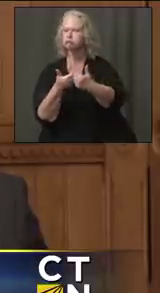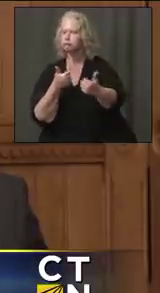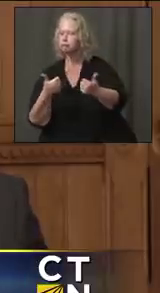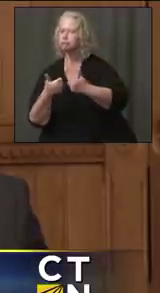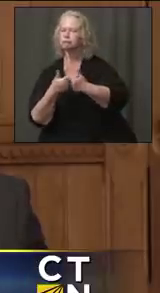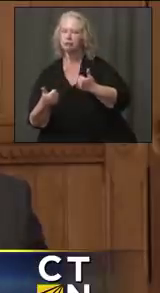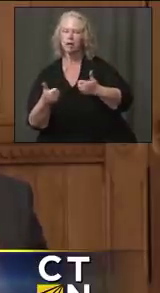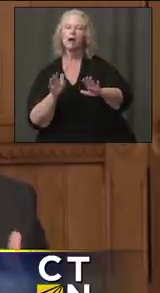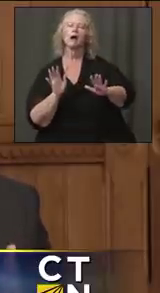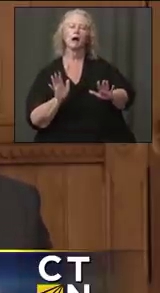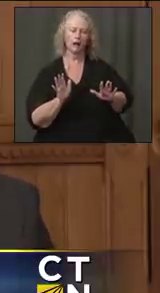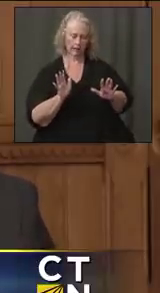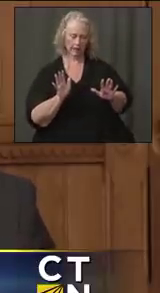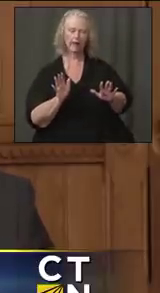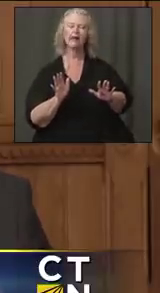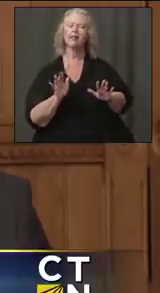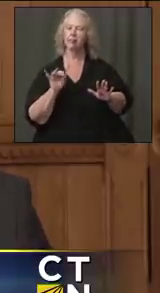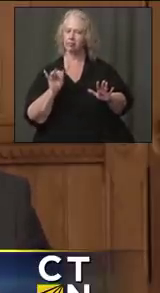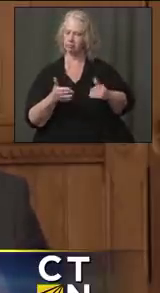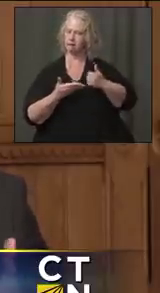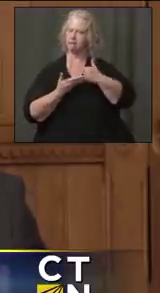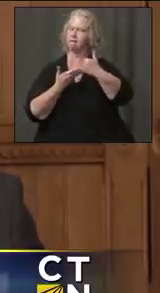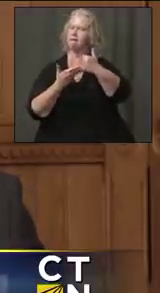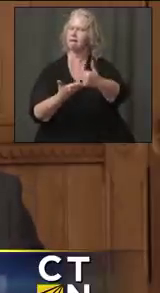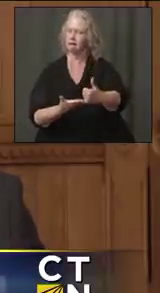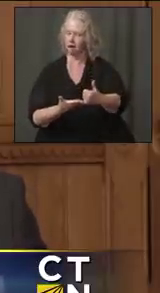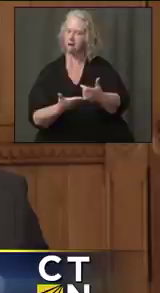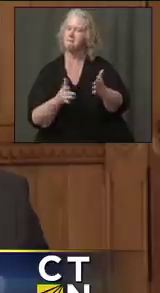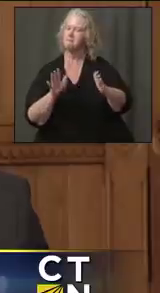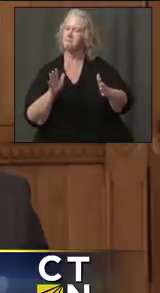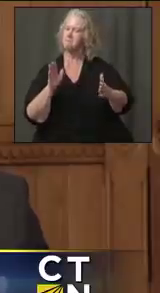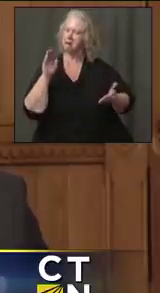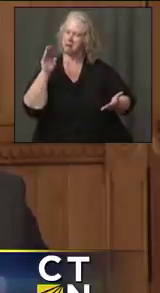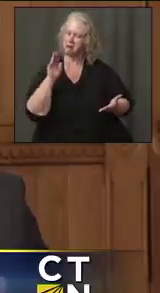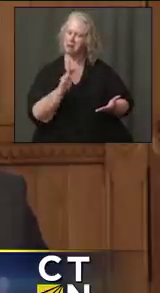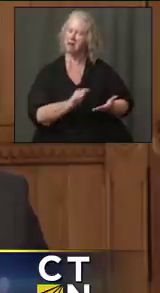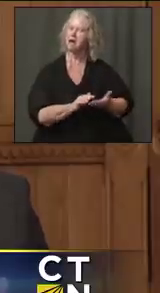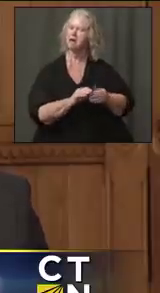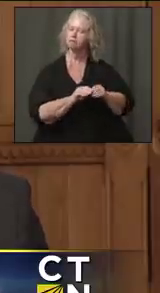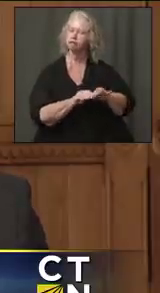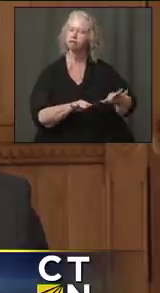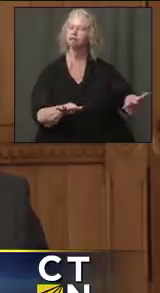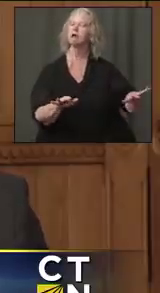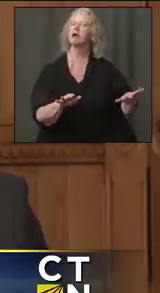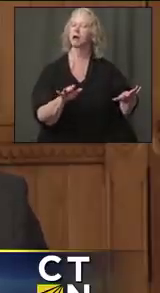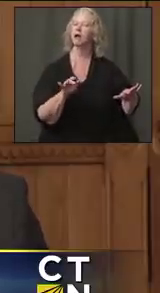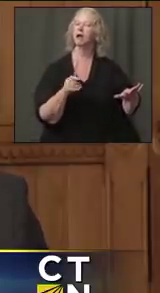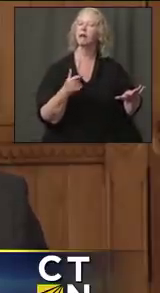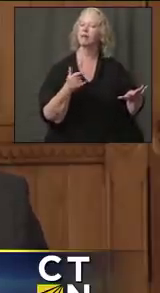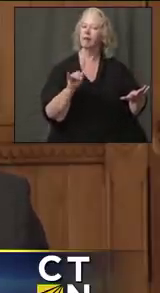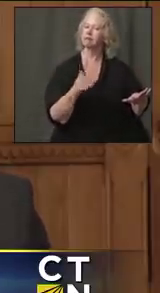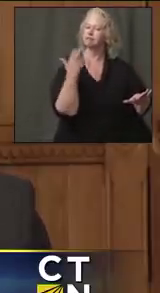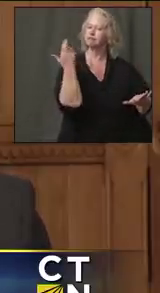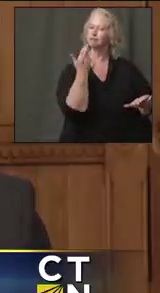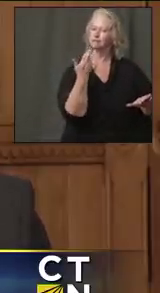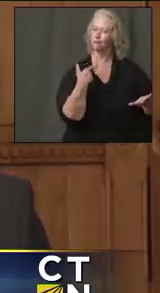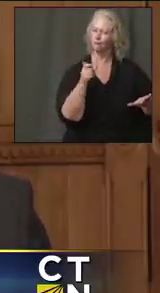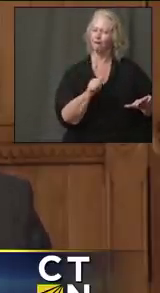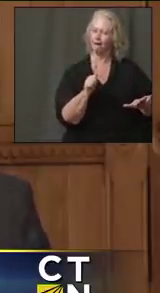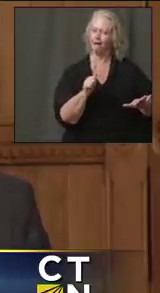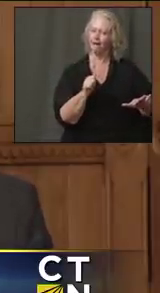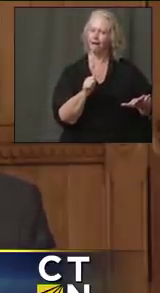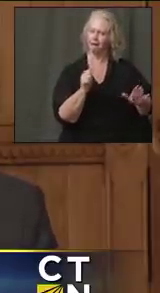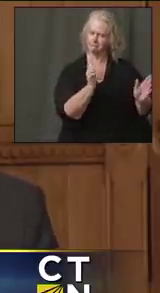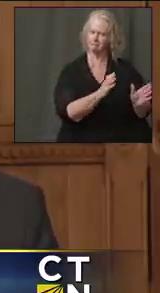mitigation strategies of wearing masks and keeping distance and staying home during those months. we're able to promote a plan